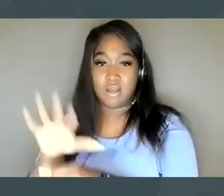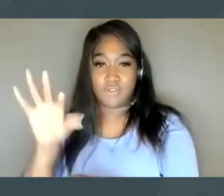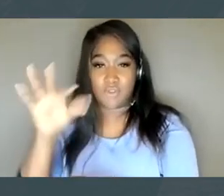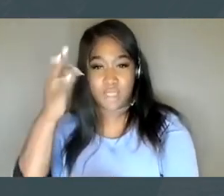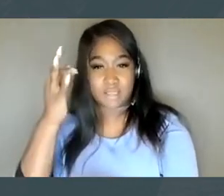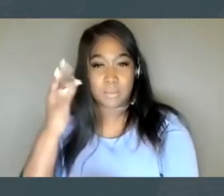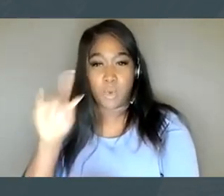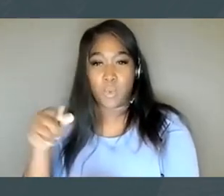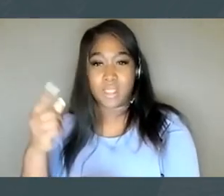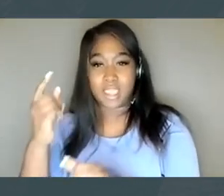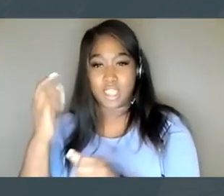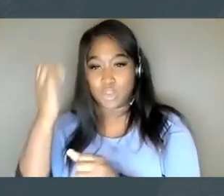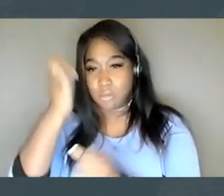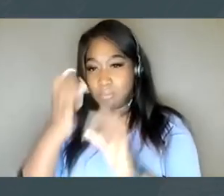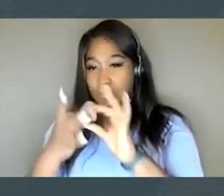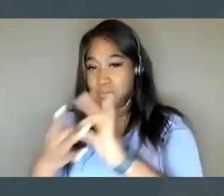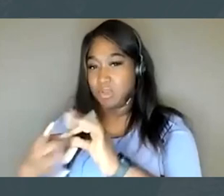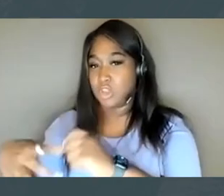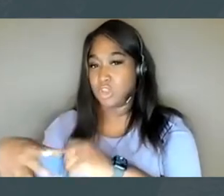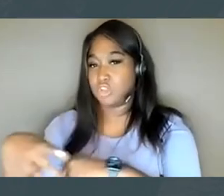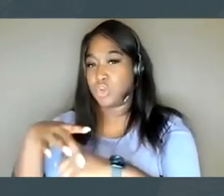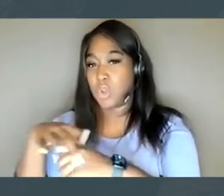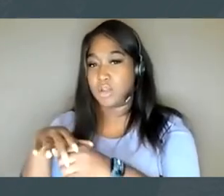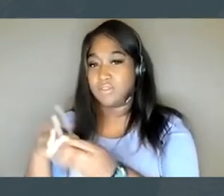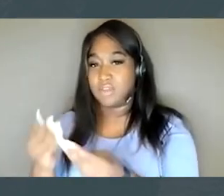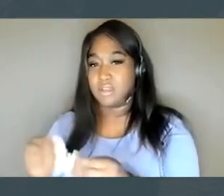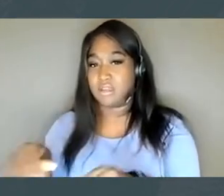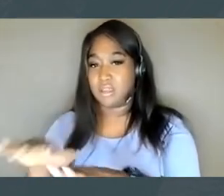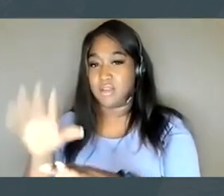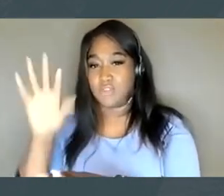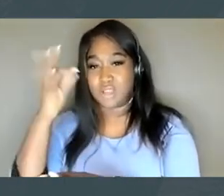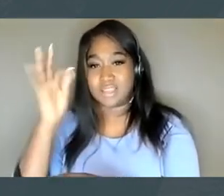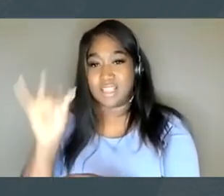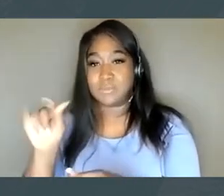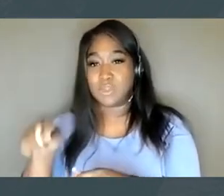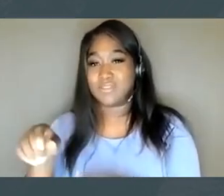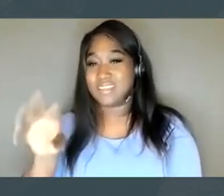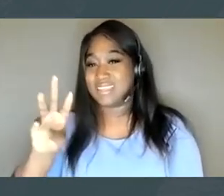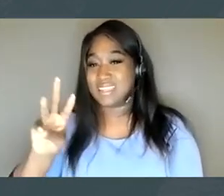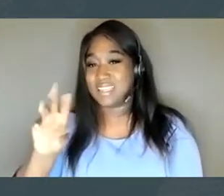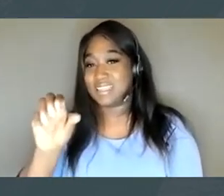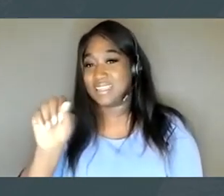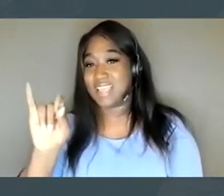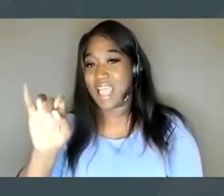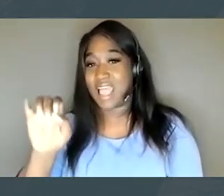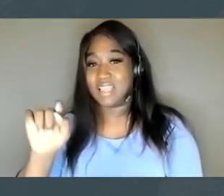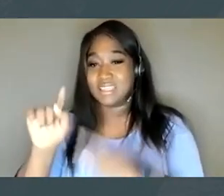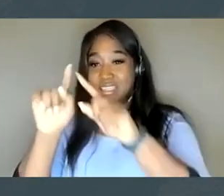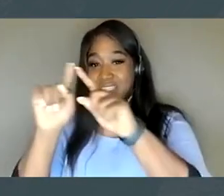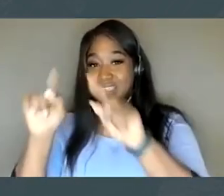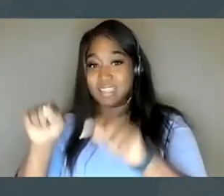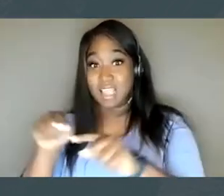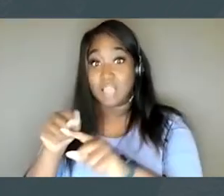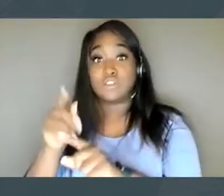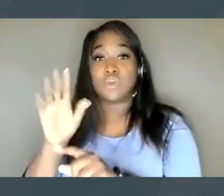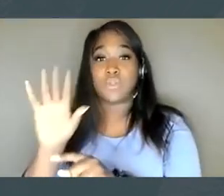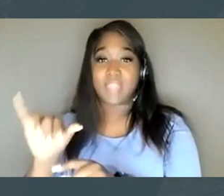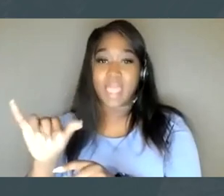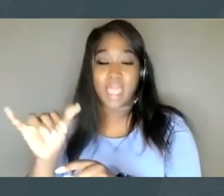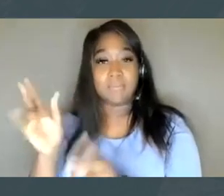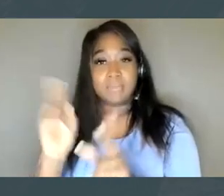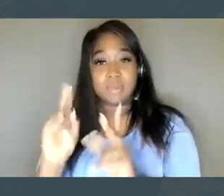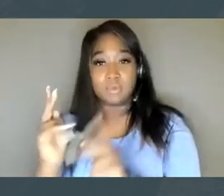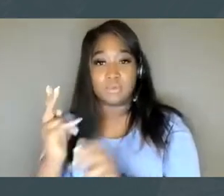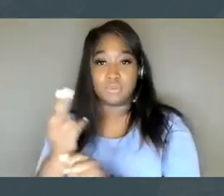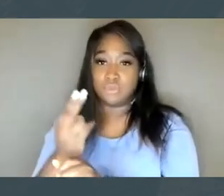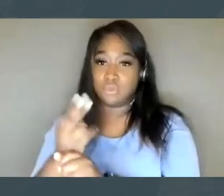to have six sides and is the form of a hexagon. So you will hear people use the term hexagon to designate